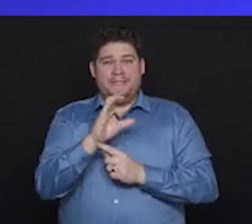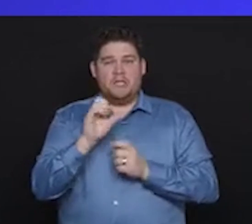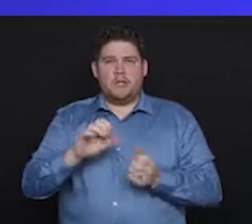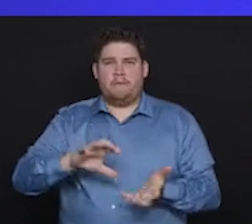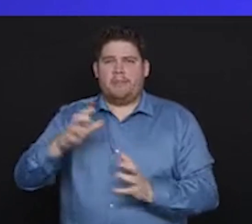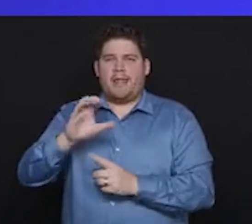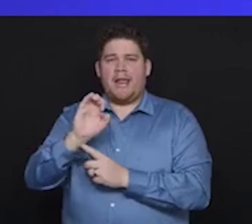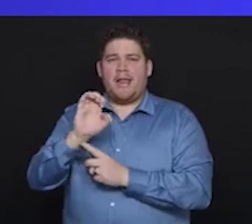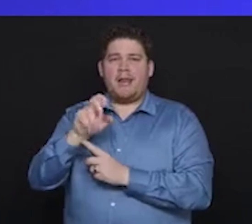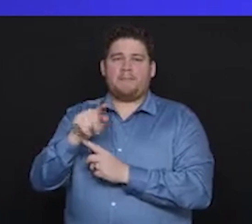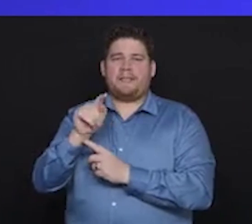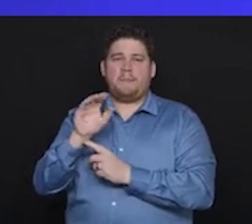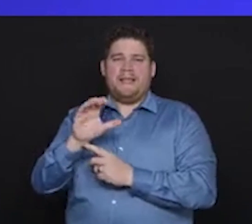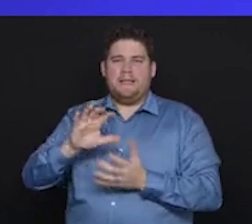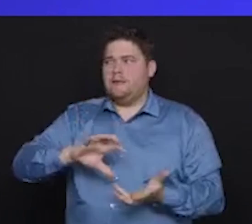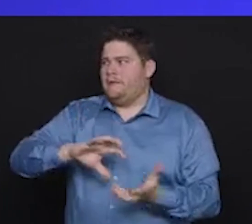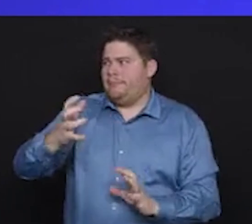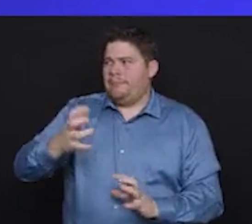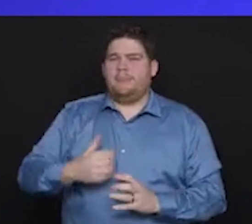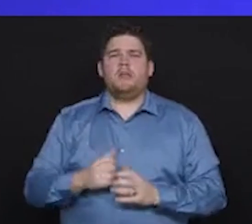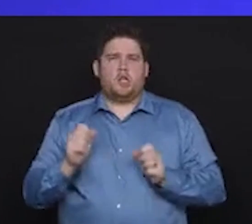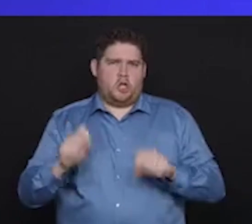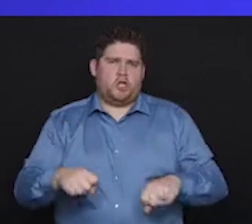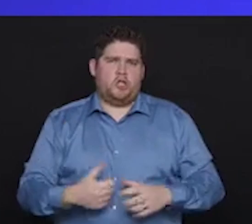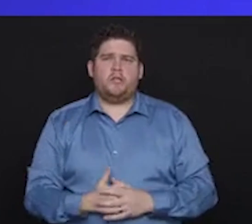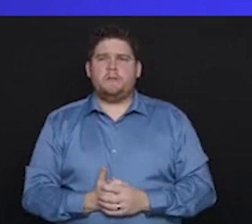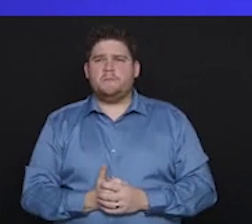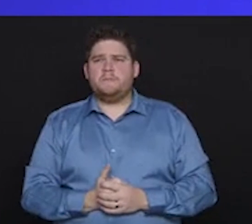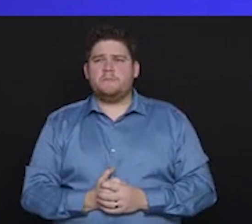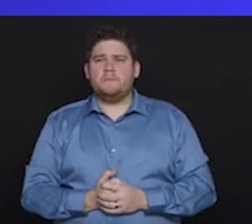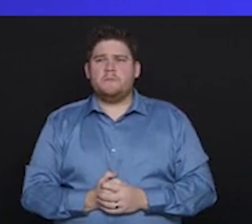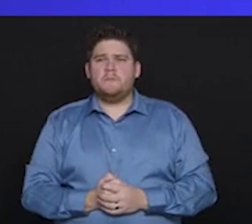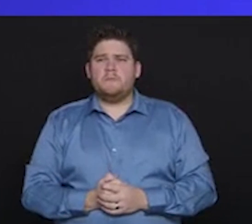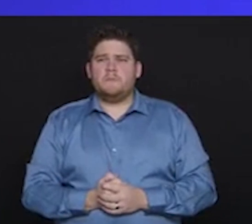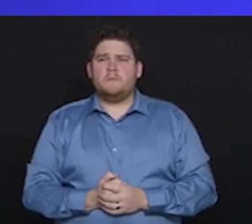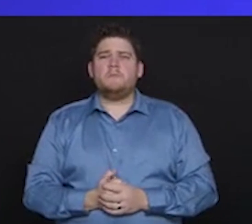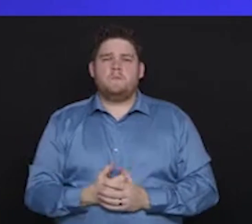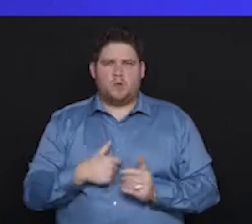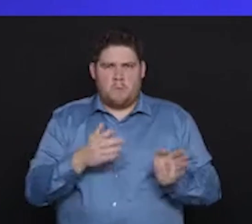that situation be as bad as places such as